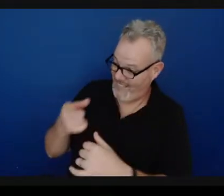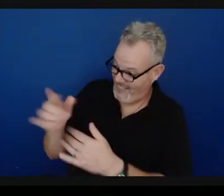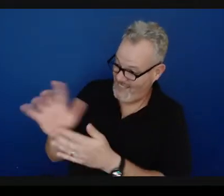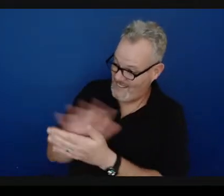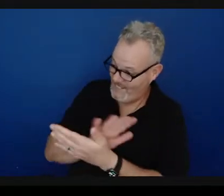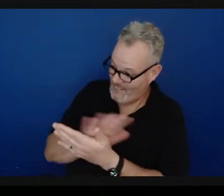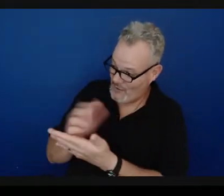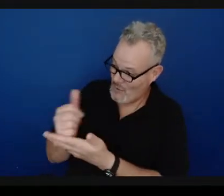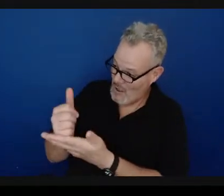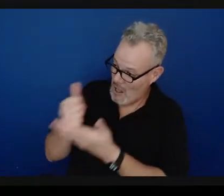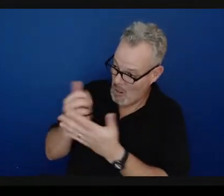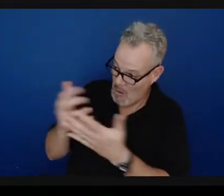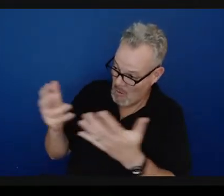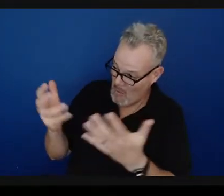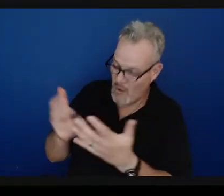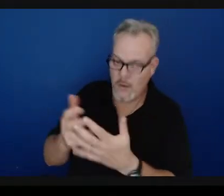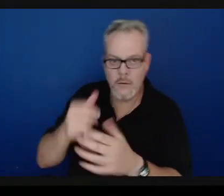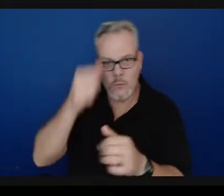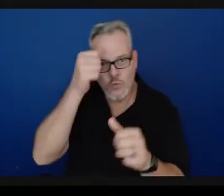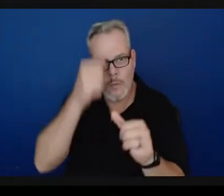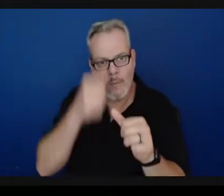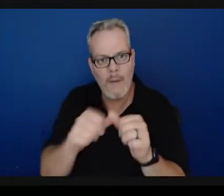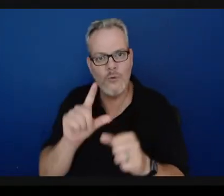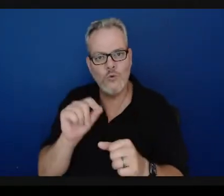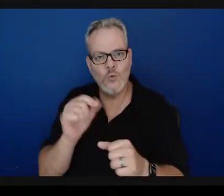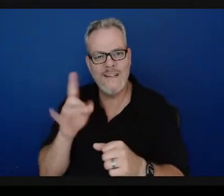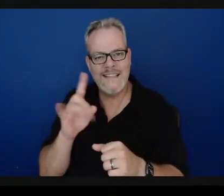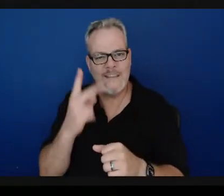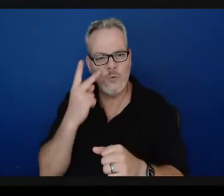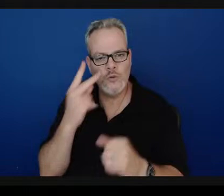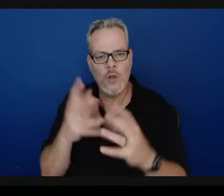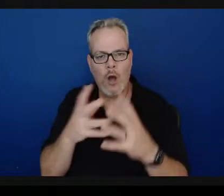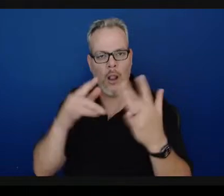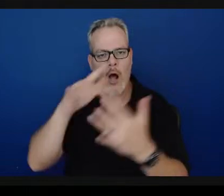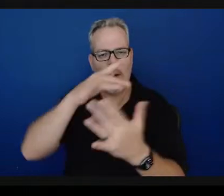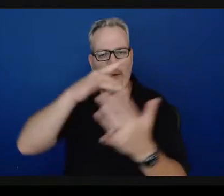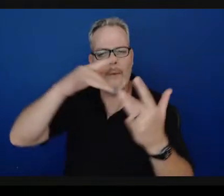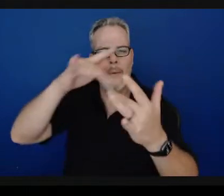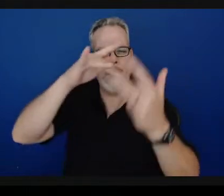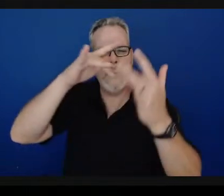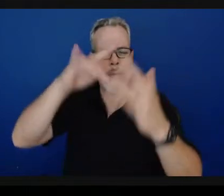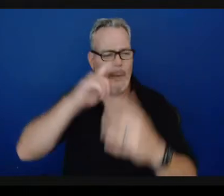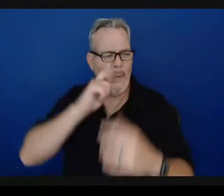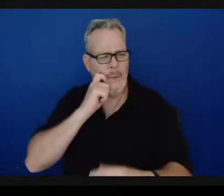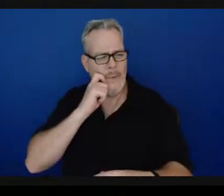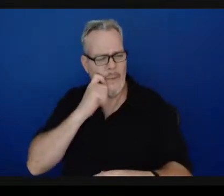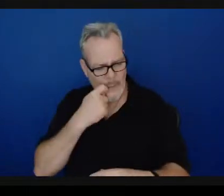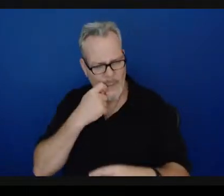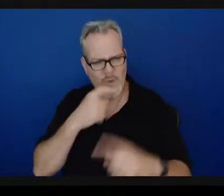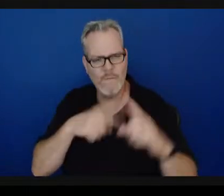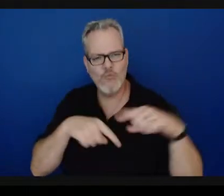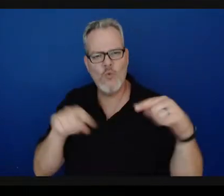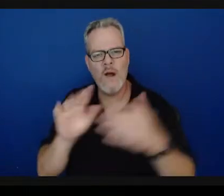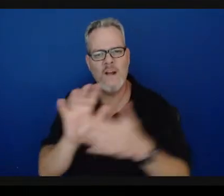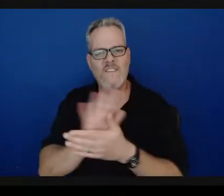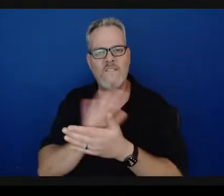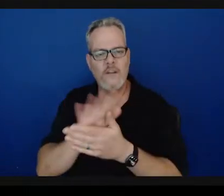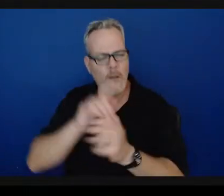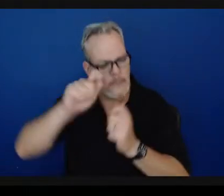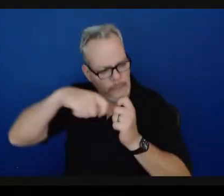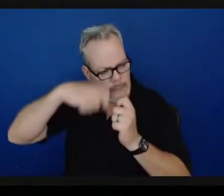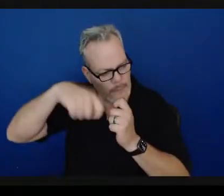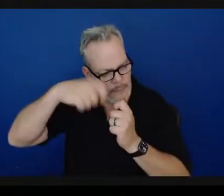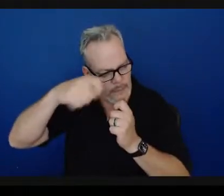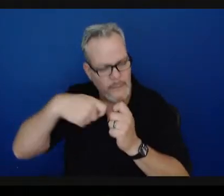remember in 2018 we saw a lot of these things. They were pretty cool, and videos all over of them. And then we